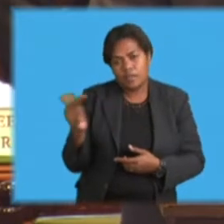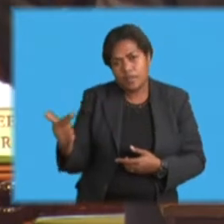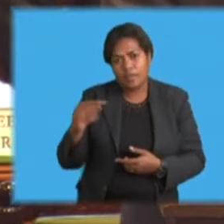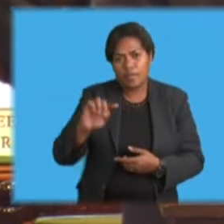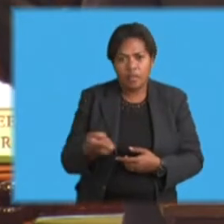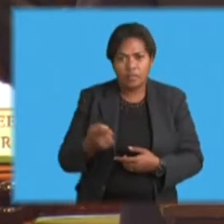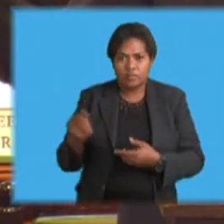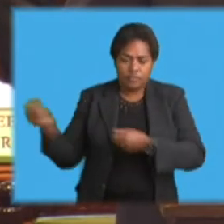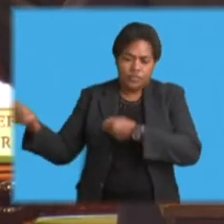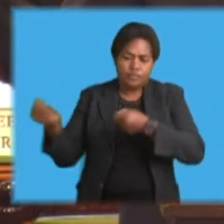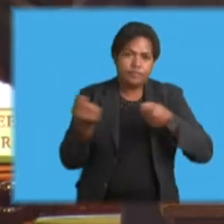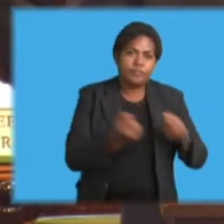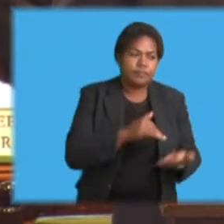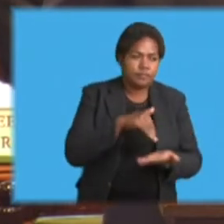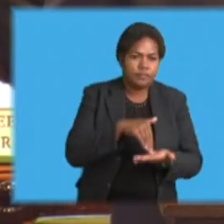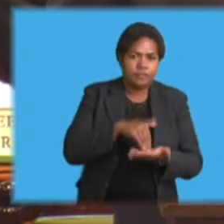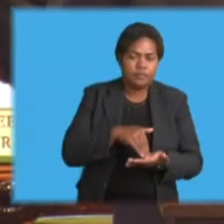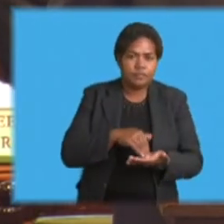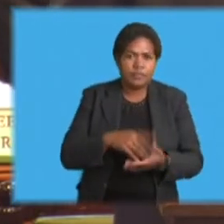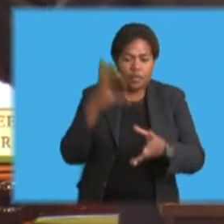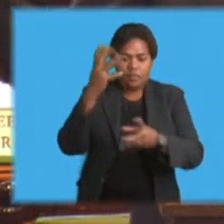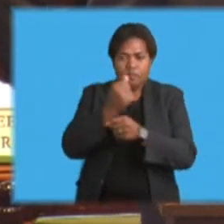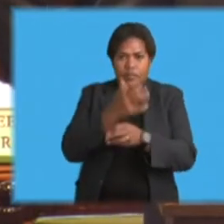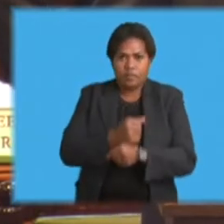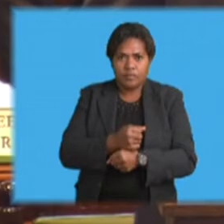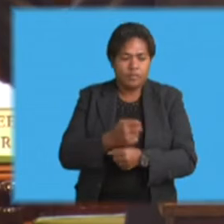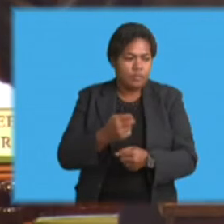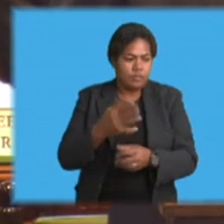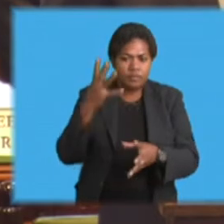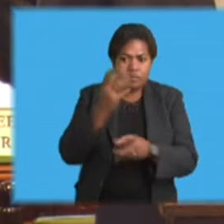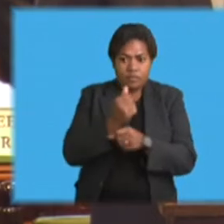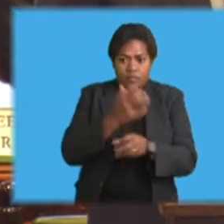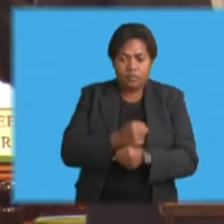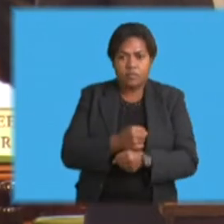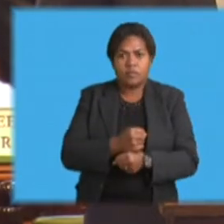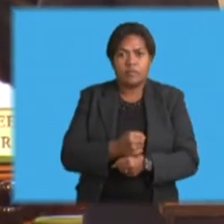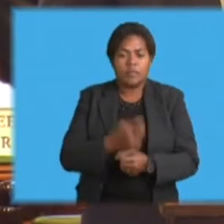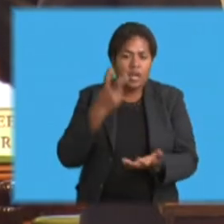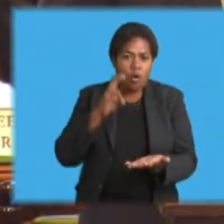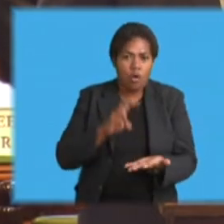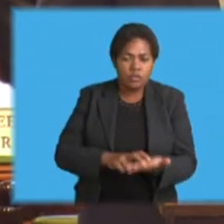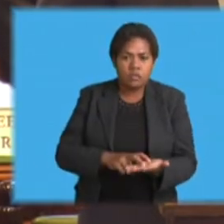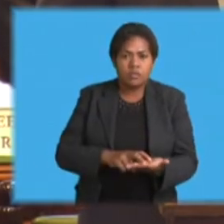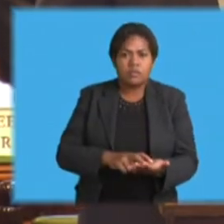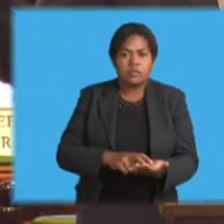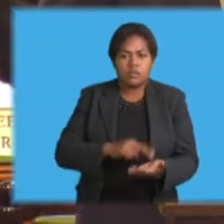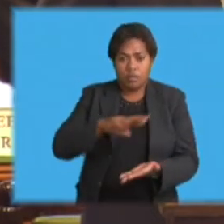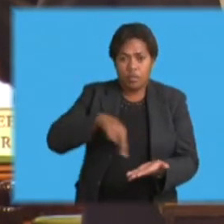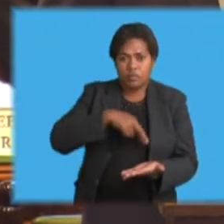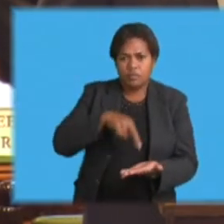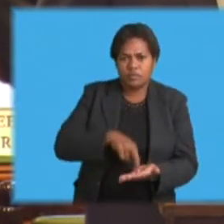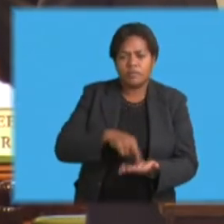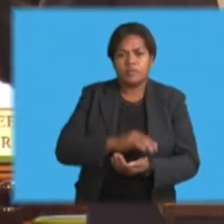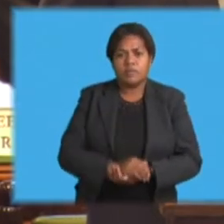the center to update their details and update their records. Moving forward, we now keep records of clients for 2 years.